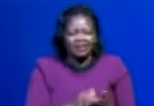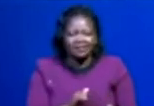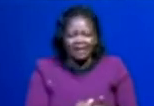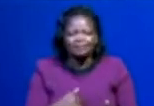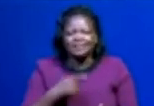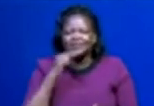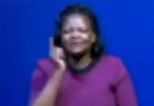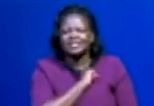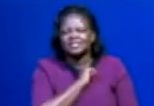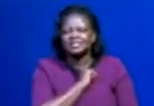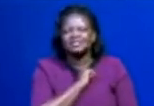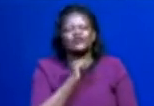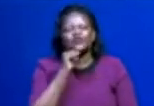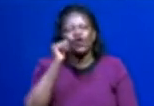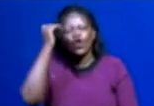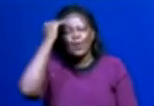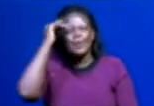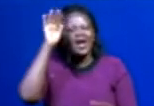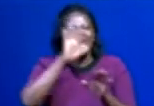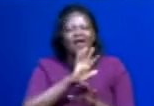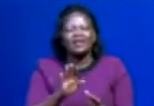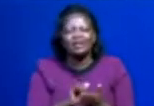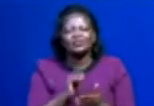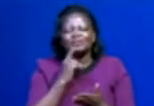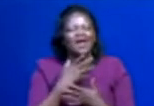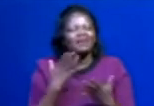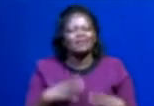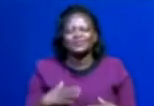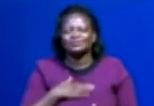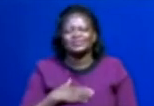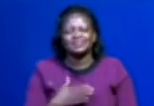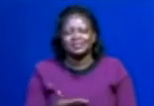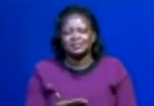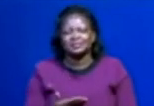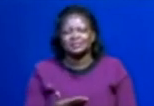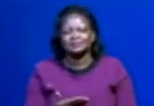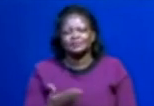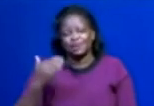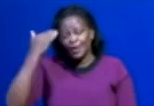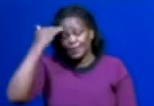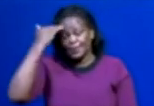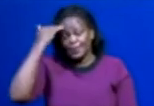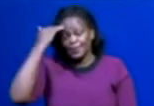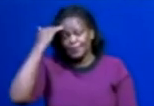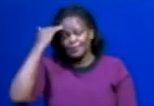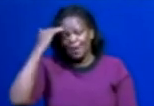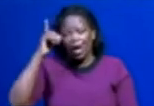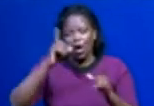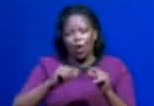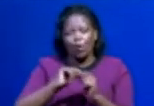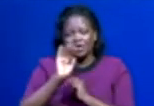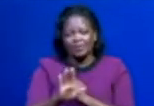said, if you don't remember anything that was said by anybody, please, just remember his words.